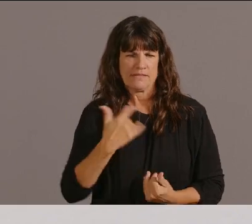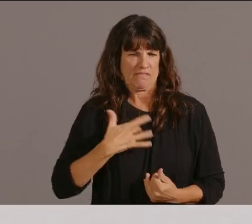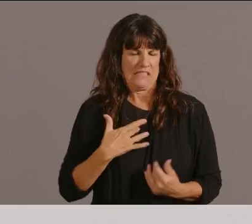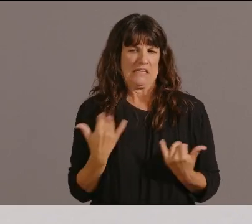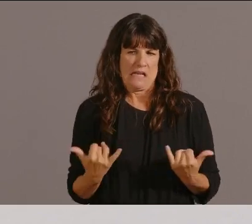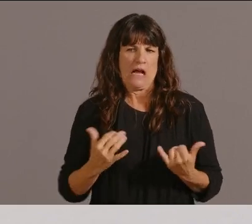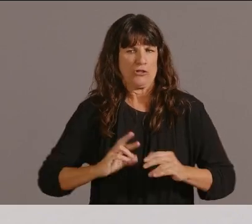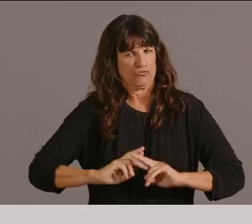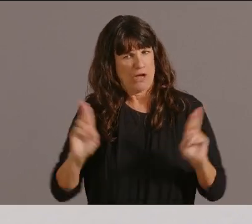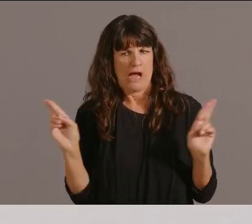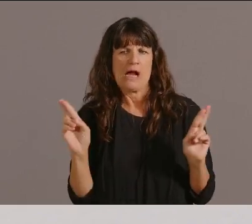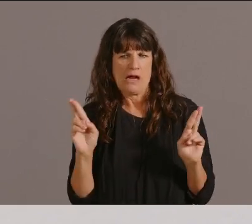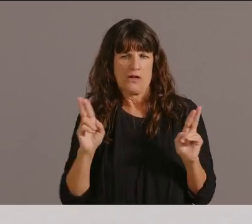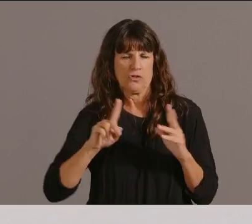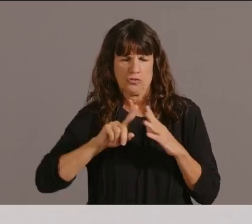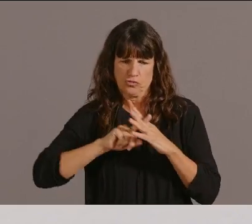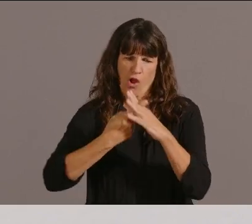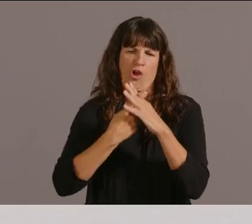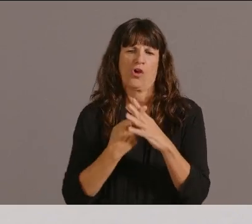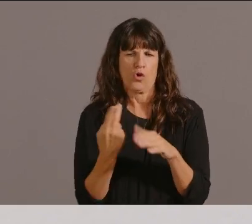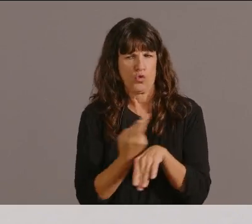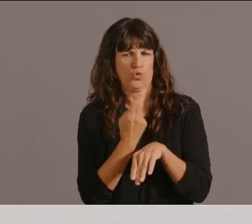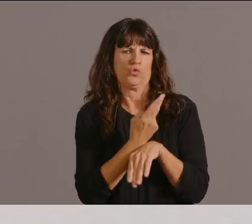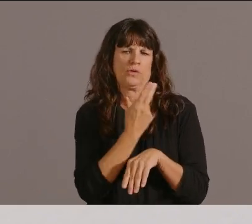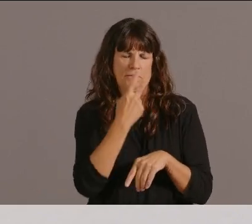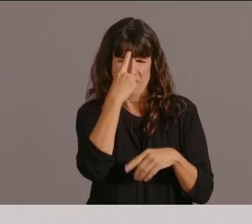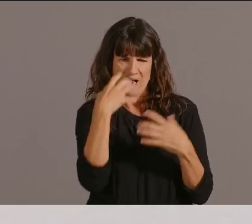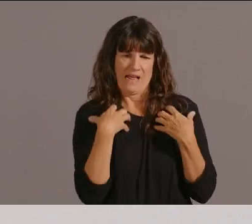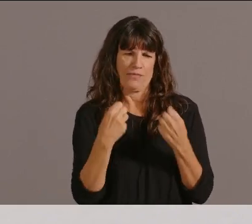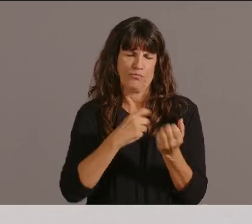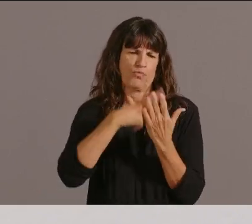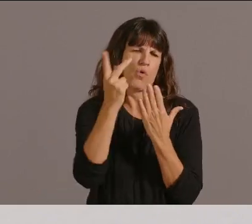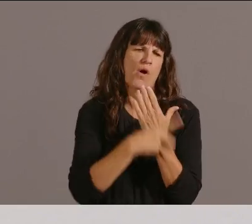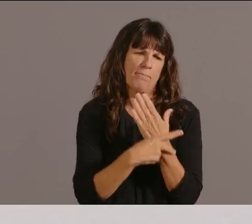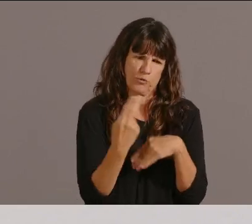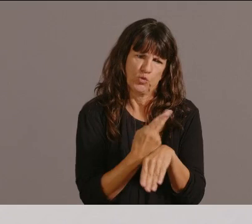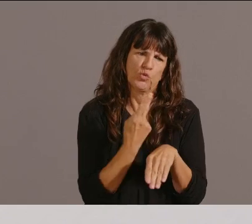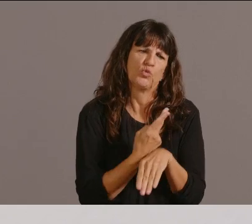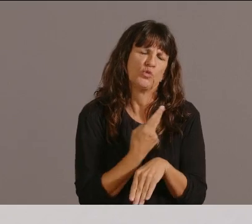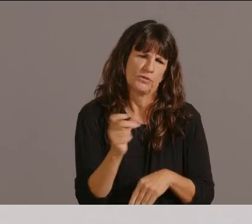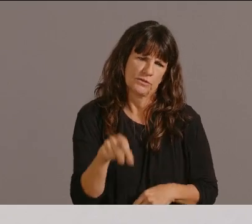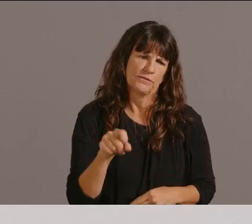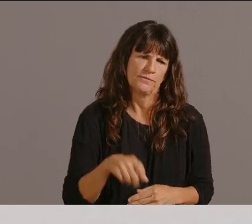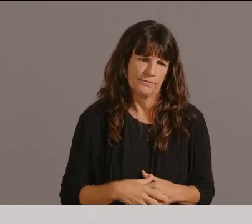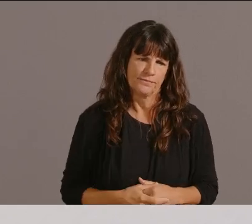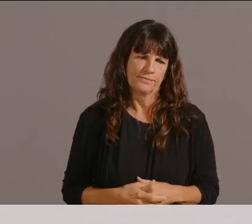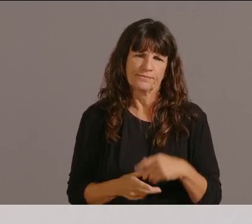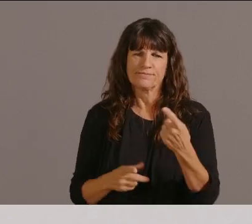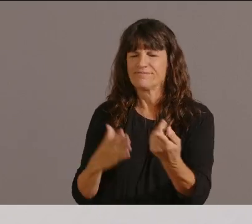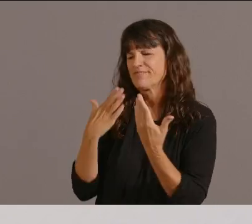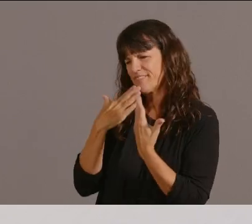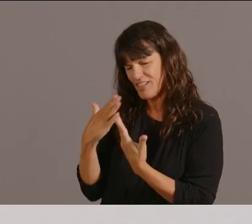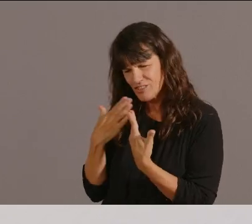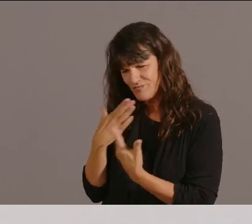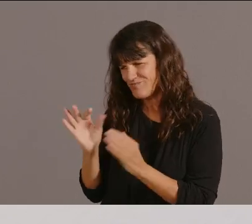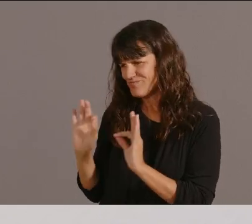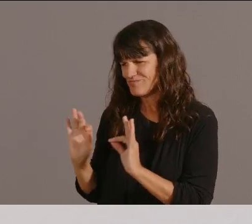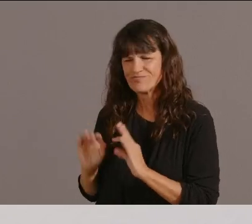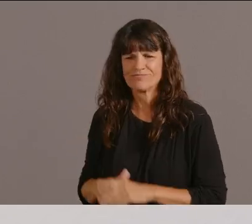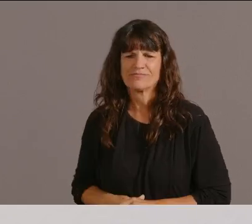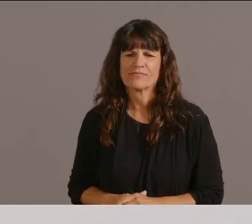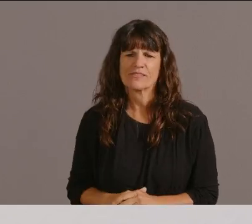to be launched. Thank you, Dr. Chris. Appreciate it. Welcome. Now, next up is Alexander in